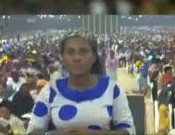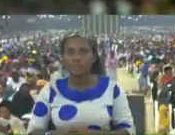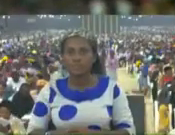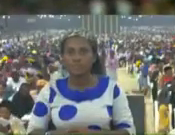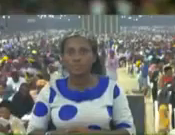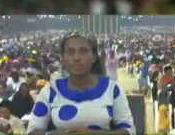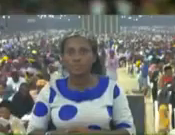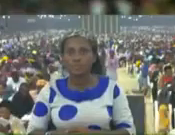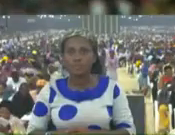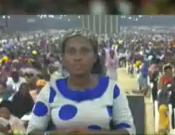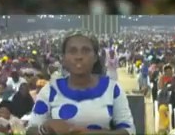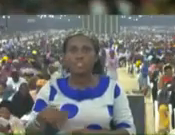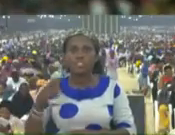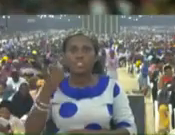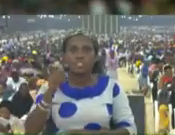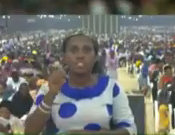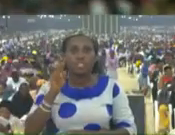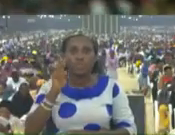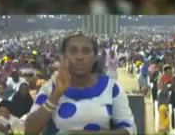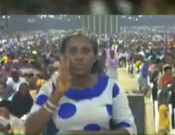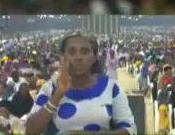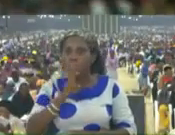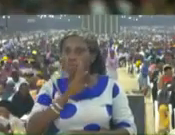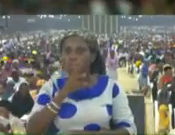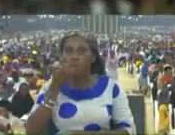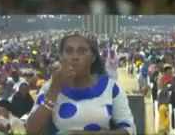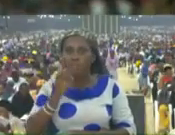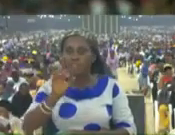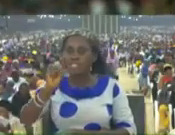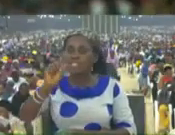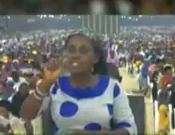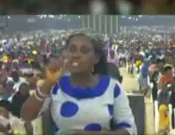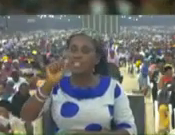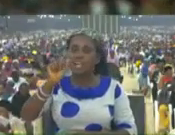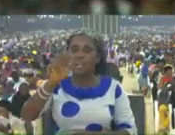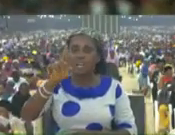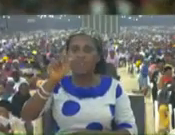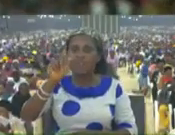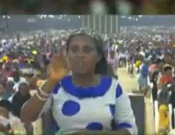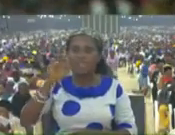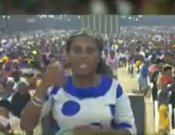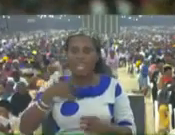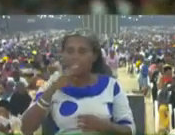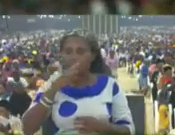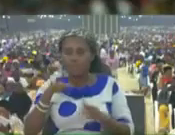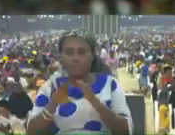the widow of Zarephath had been under a siege for a long time.